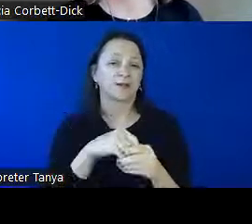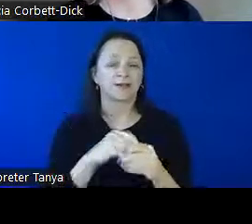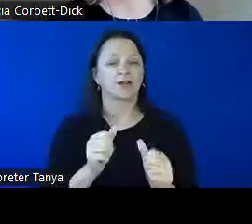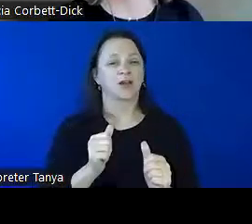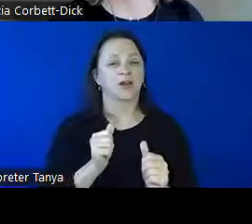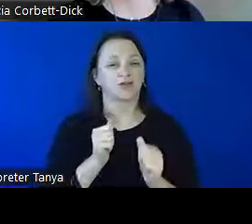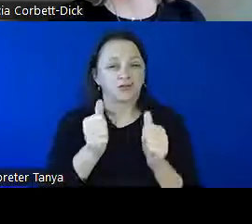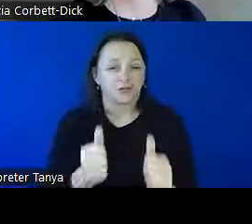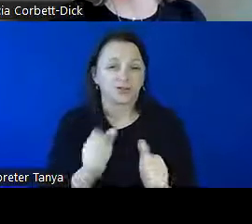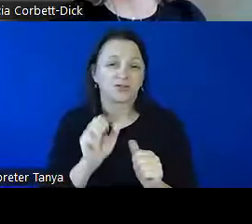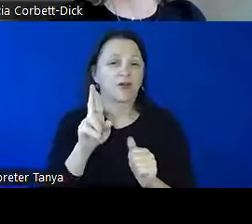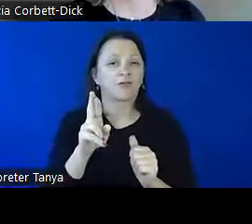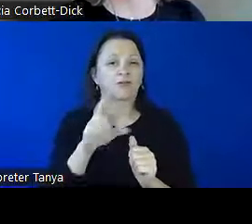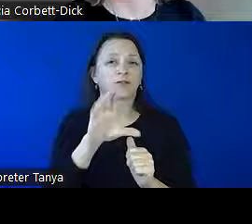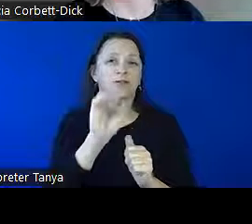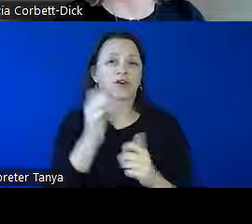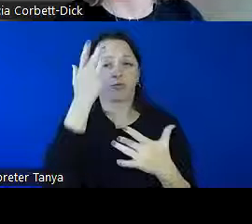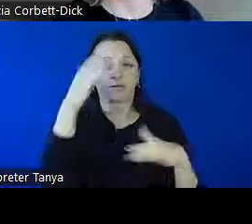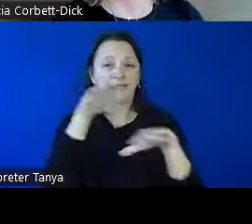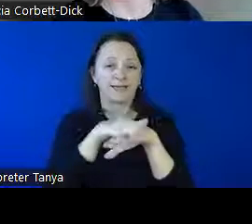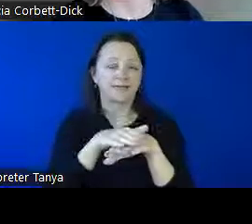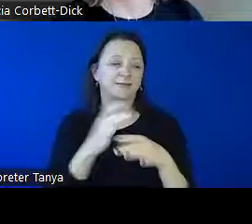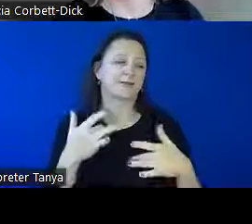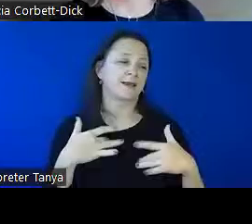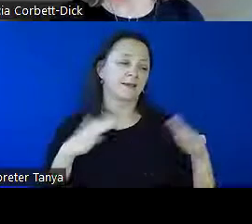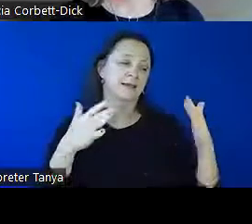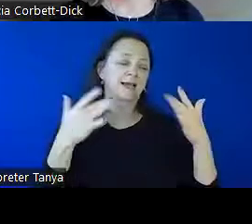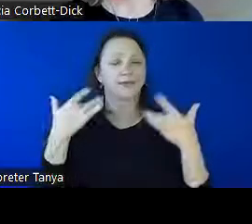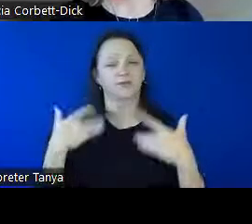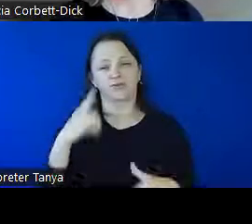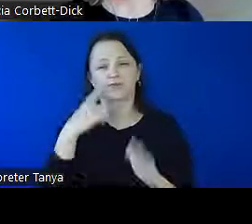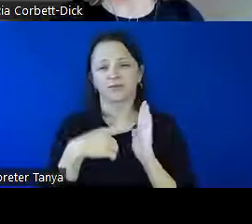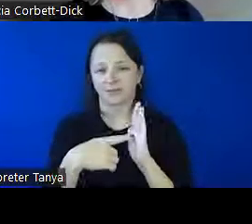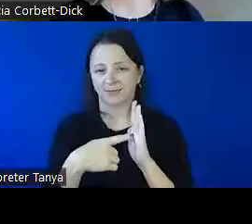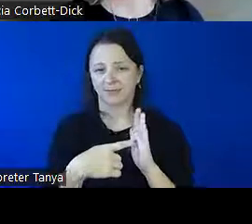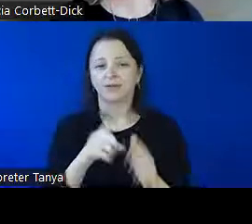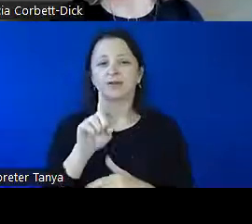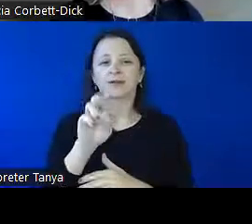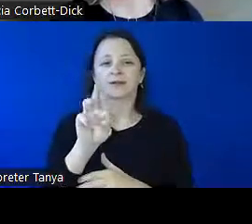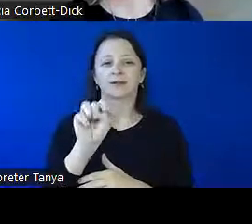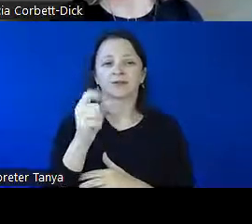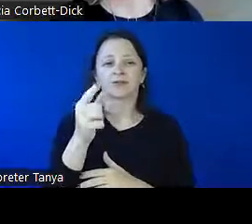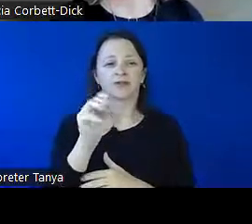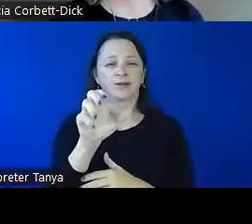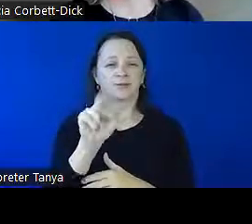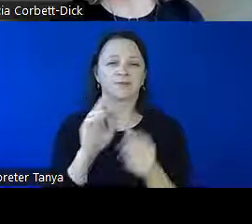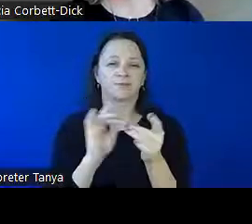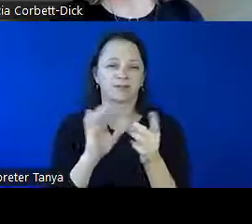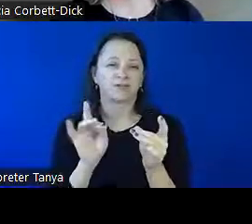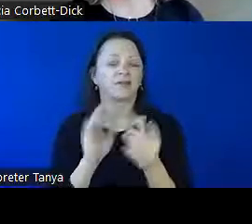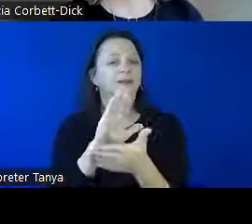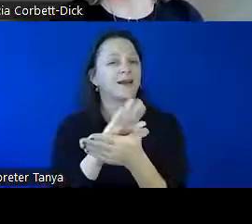aggression or other comorbidities like anxiety or depression. And Dr. Shamlian talked about the importance of the